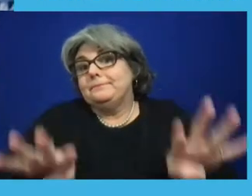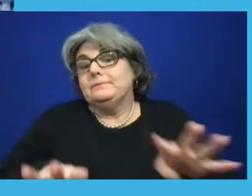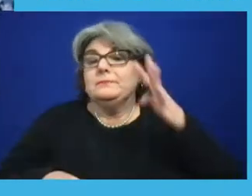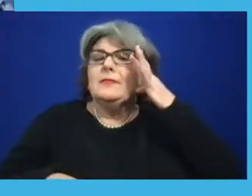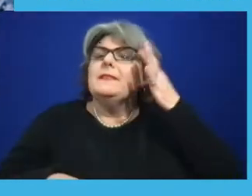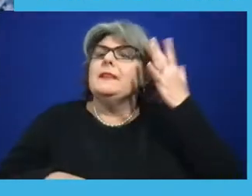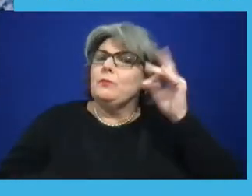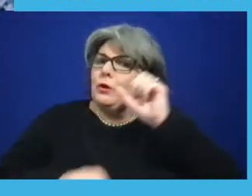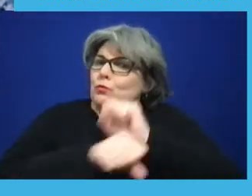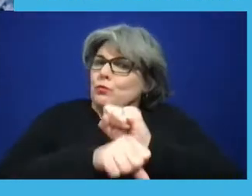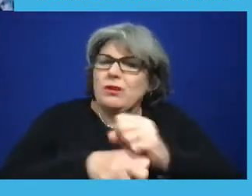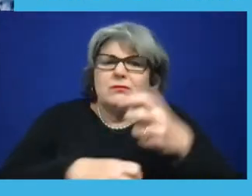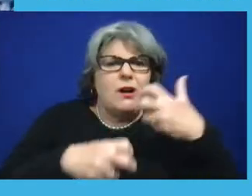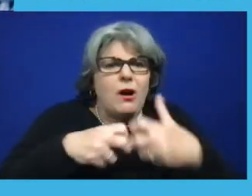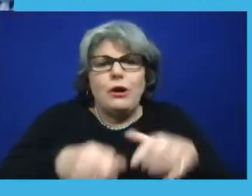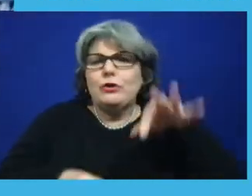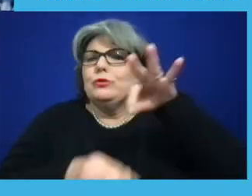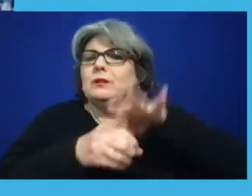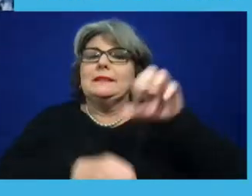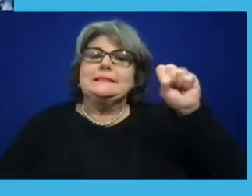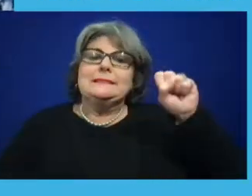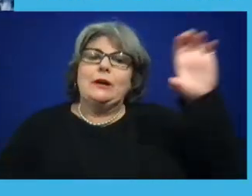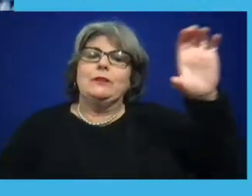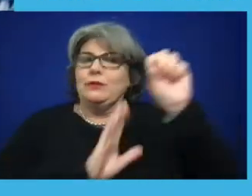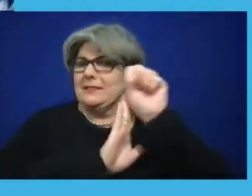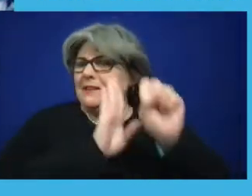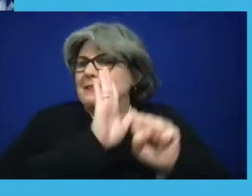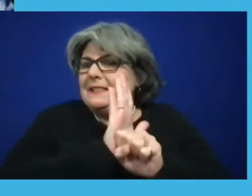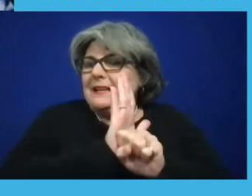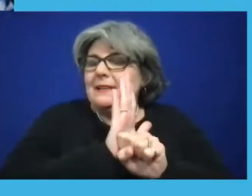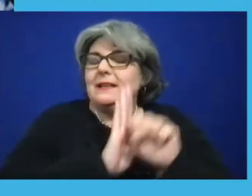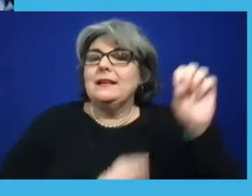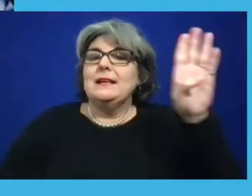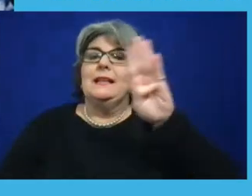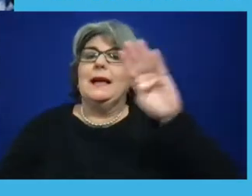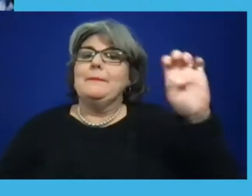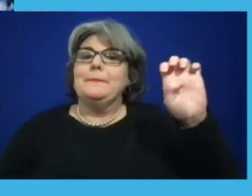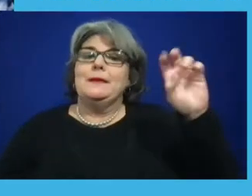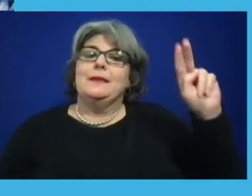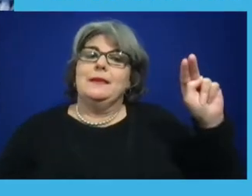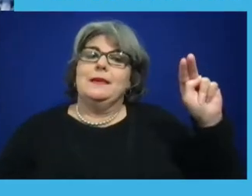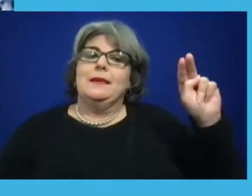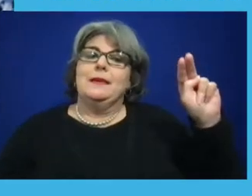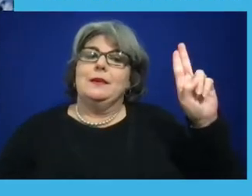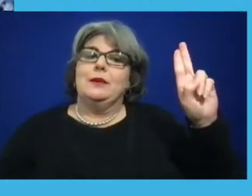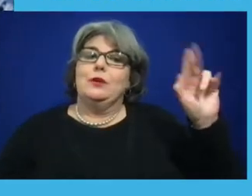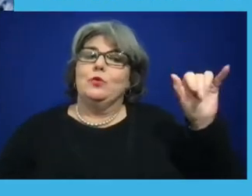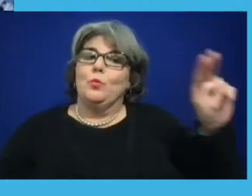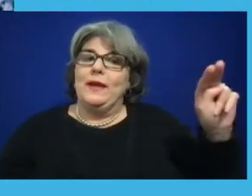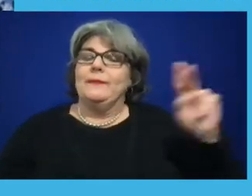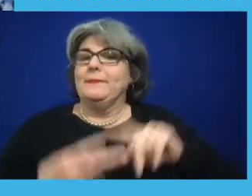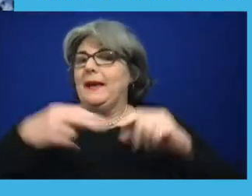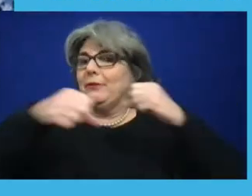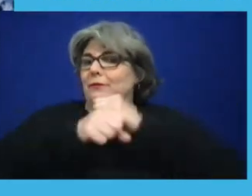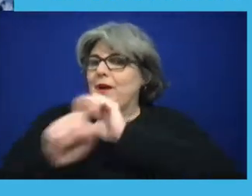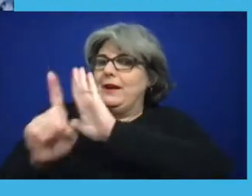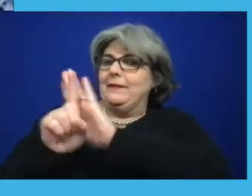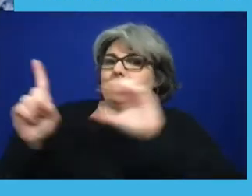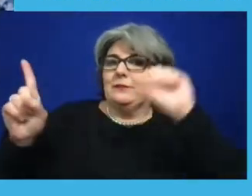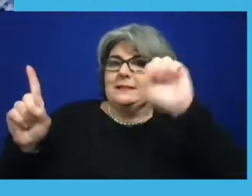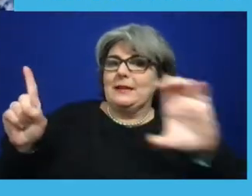they win, there's no telling what might happen. And that's why we need to work just as hard to elect secretaries of state like B.